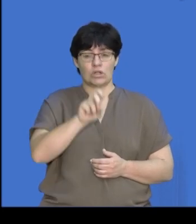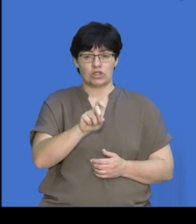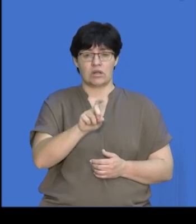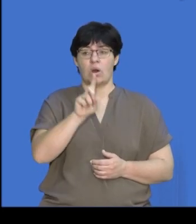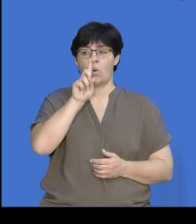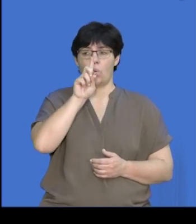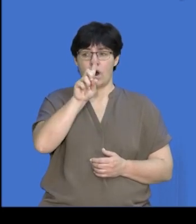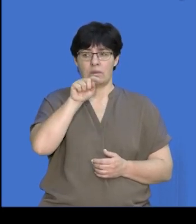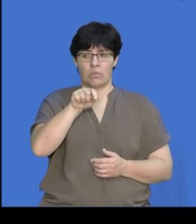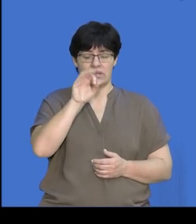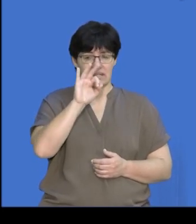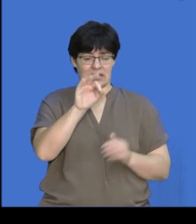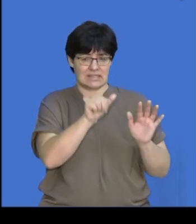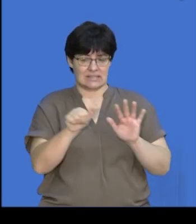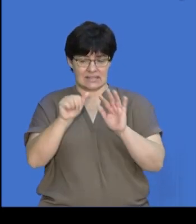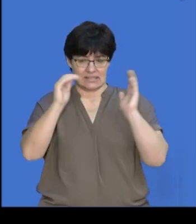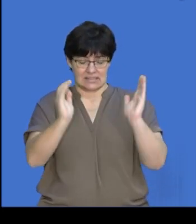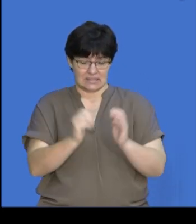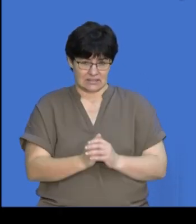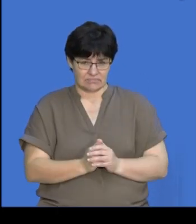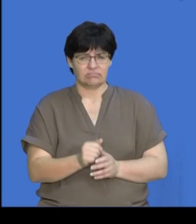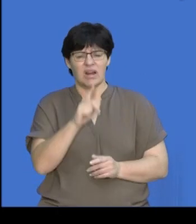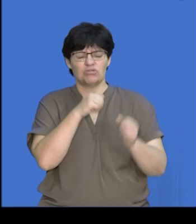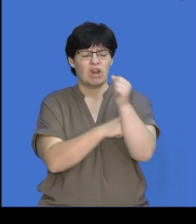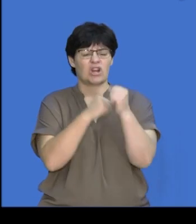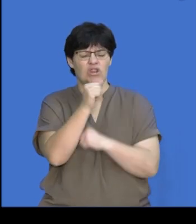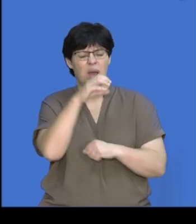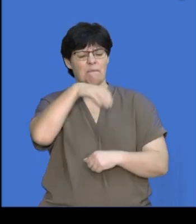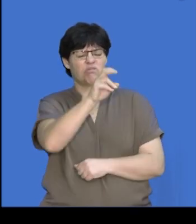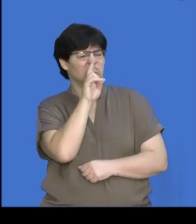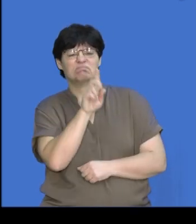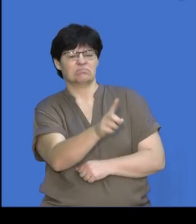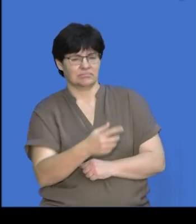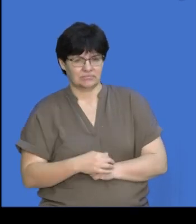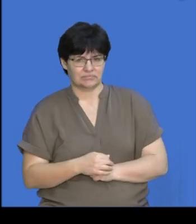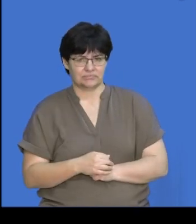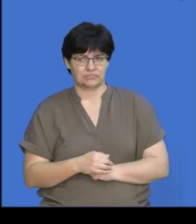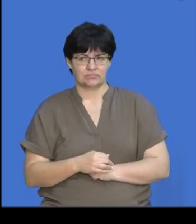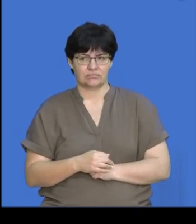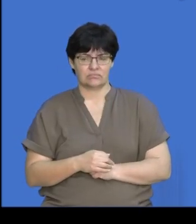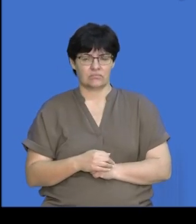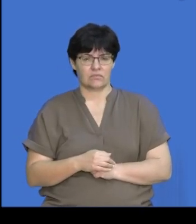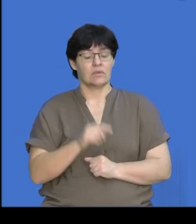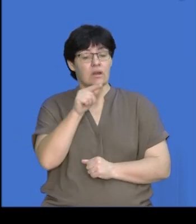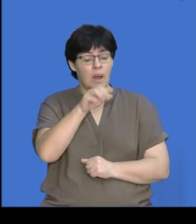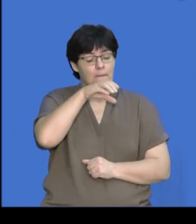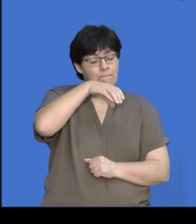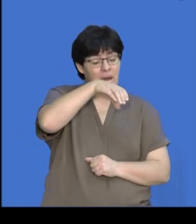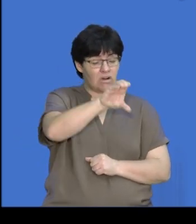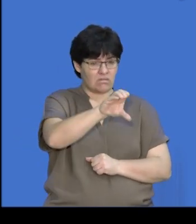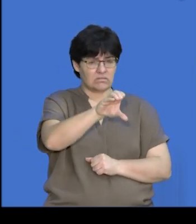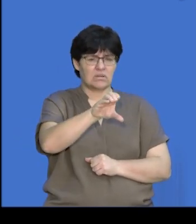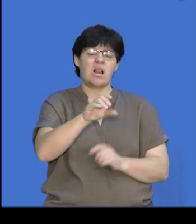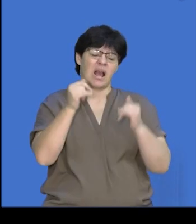1.36. Let's look at the structure of this paragraph. In a paragraph of approximately